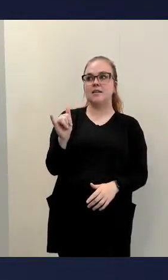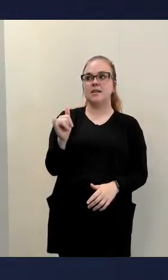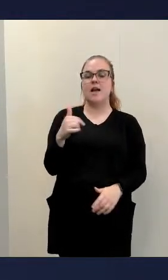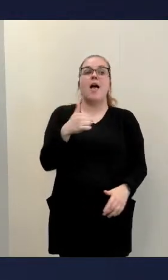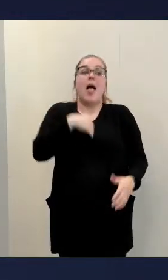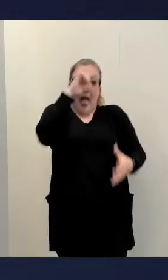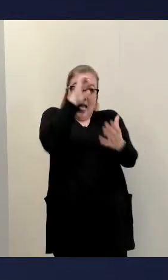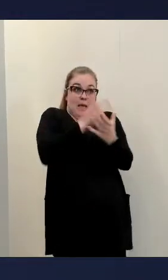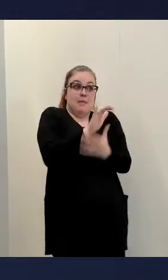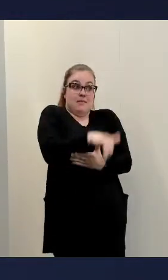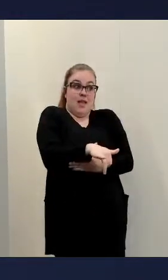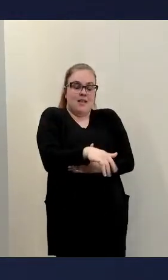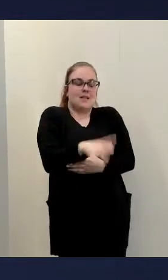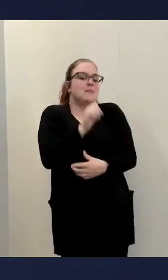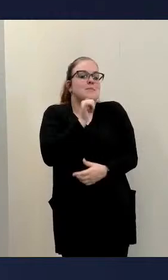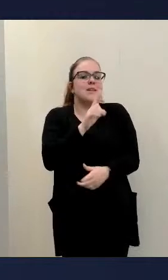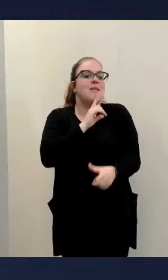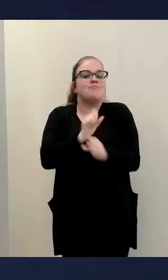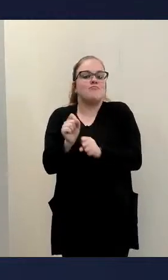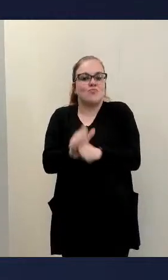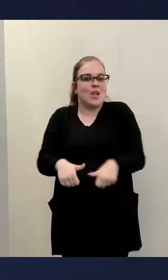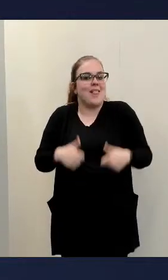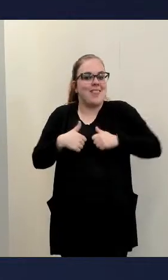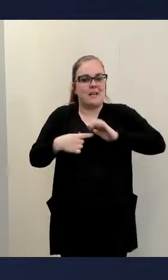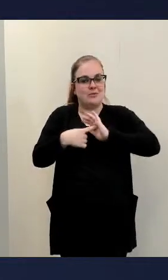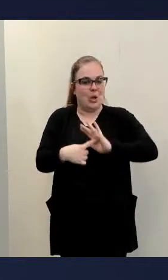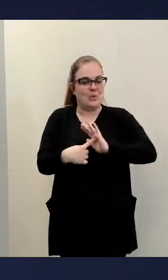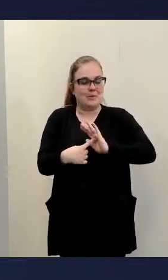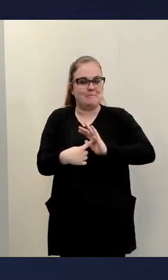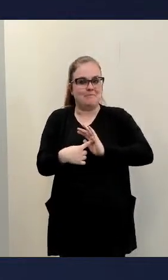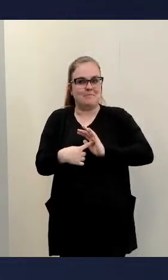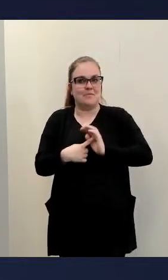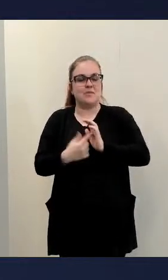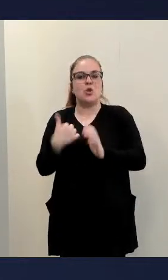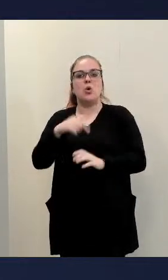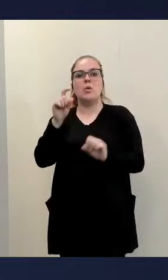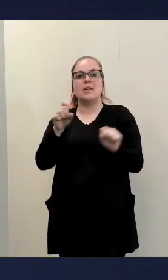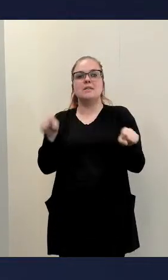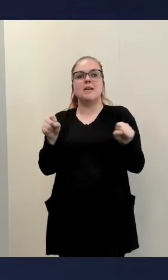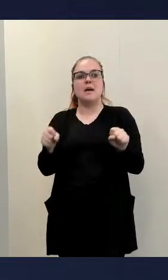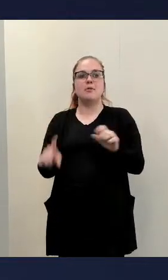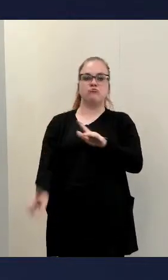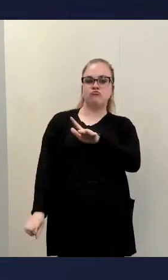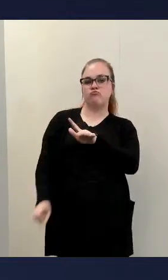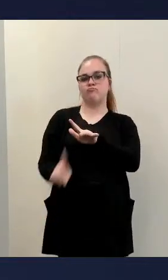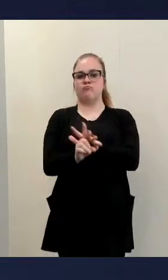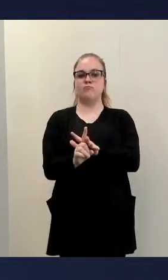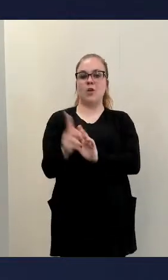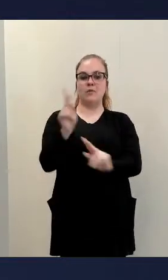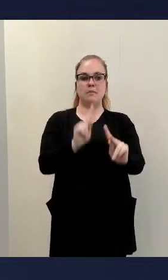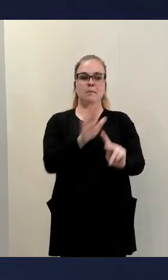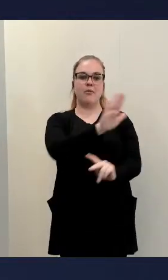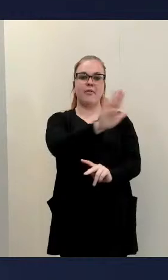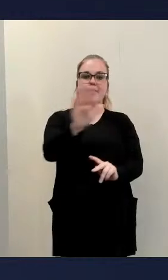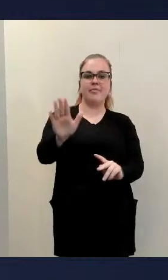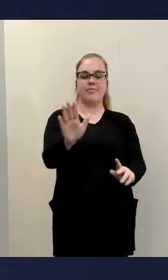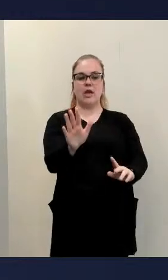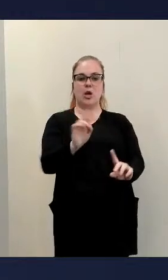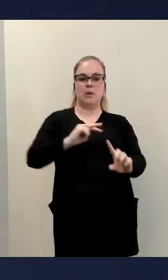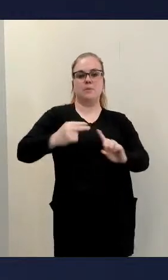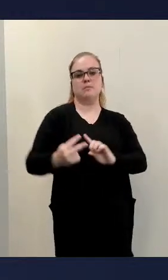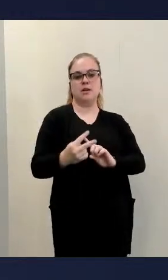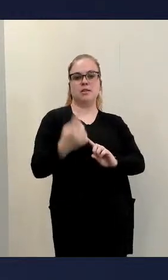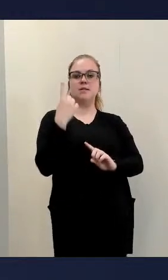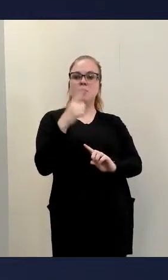I believe that is not actually what life shows us. And so we needed to be able to show up for people in a way that they were receptive